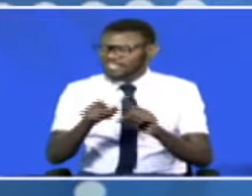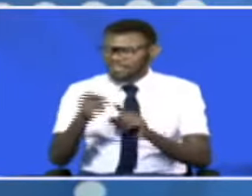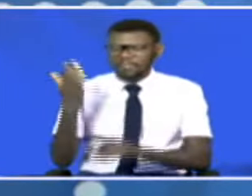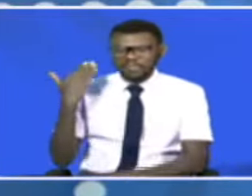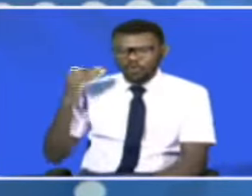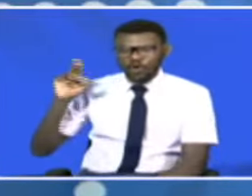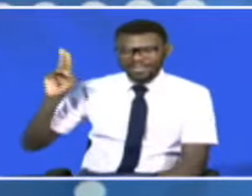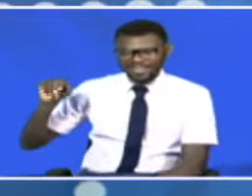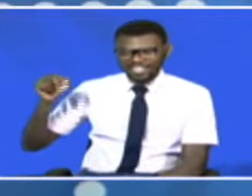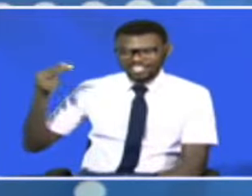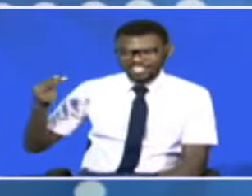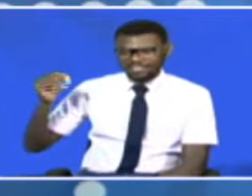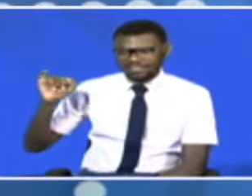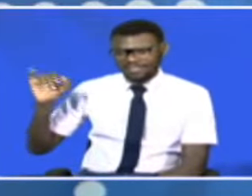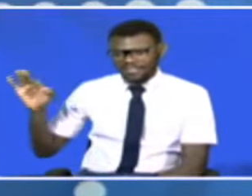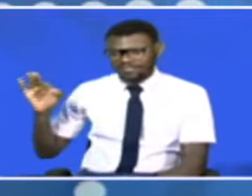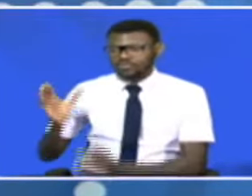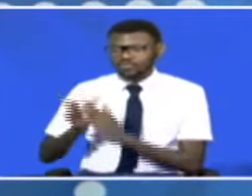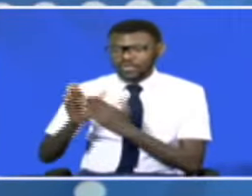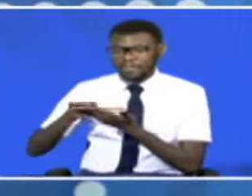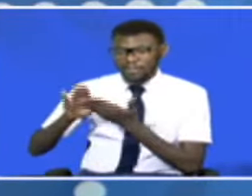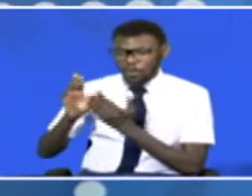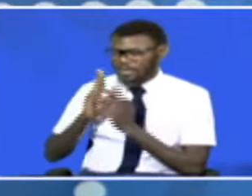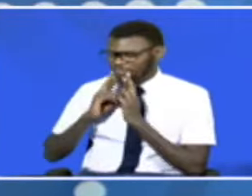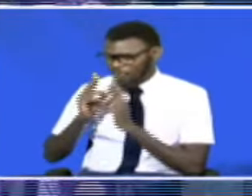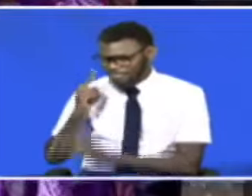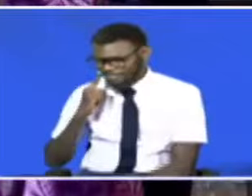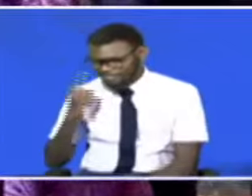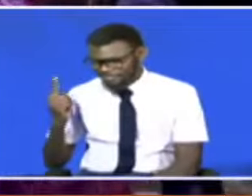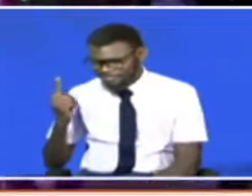defunct NHIF. Gloria Milimu reports.